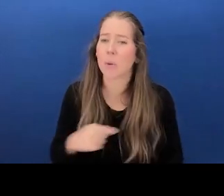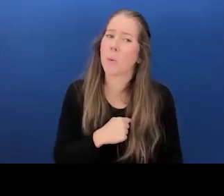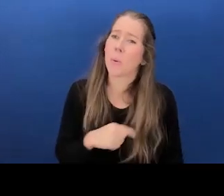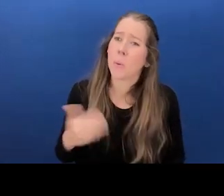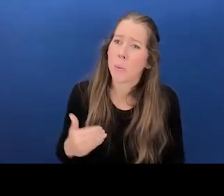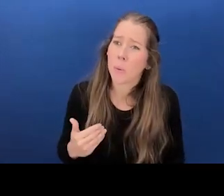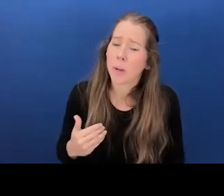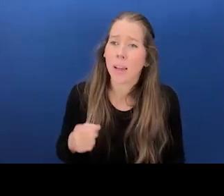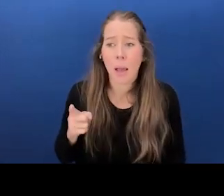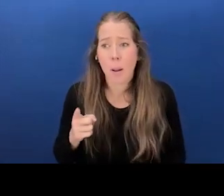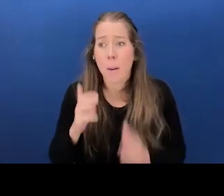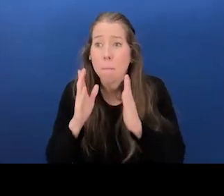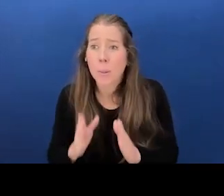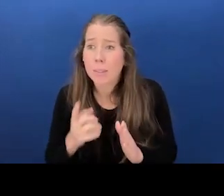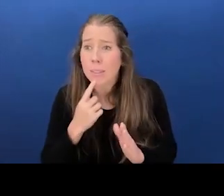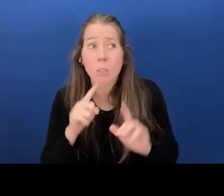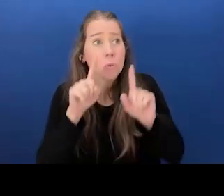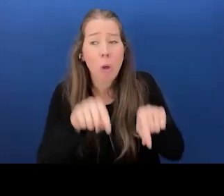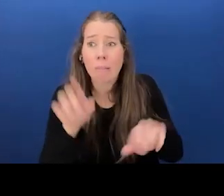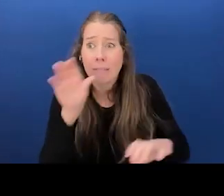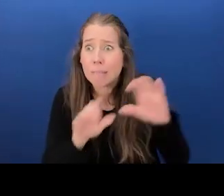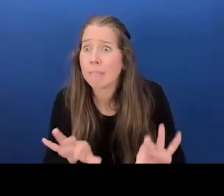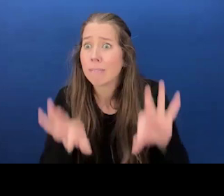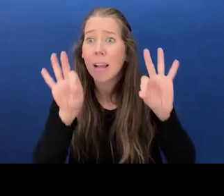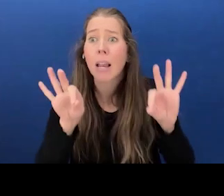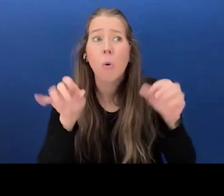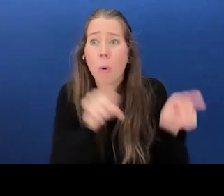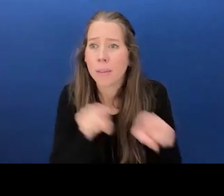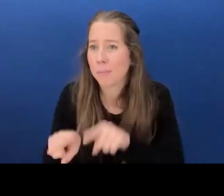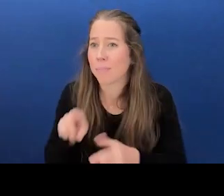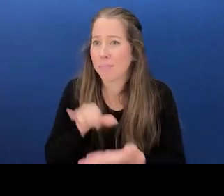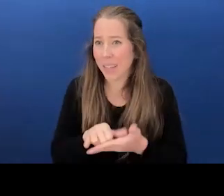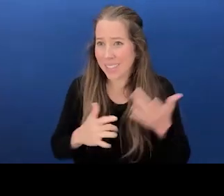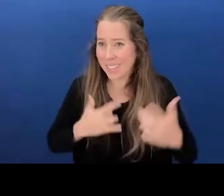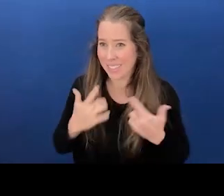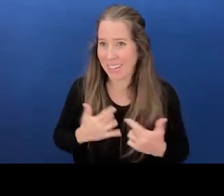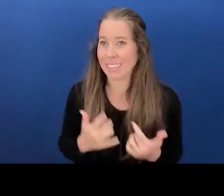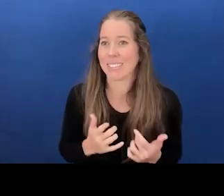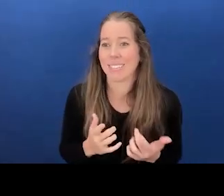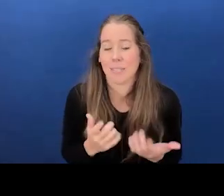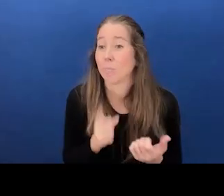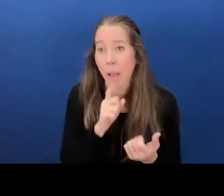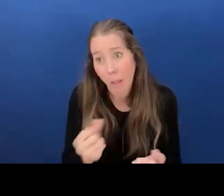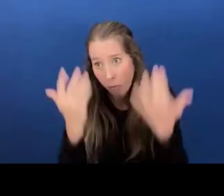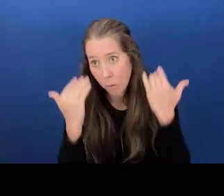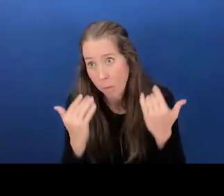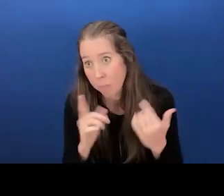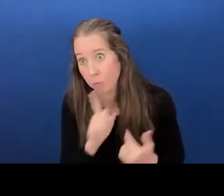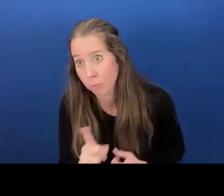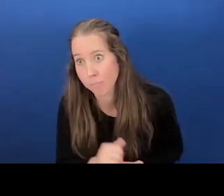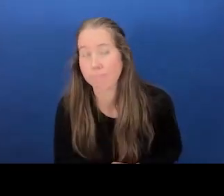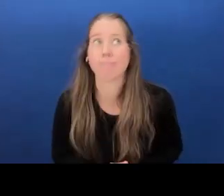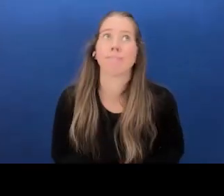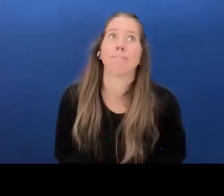say, go find out what's happening is really freaking exciting. Matter of fact, it's totally overwhelming because the pace